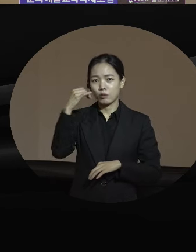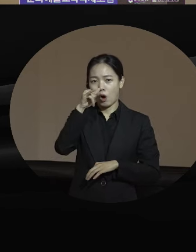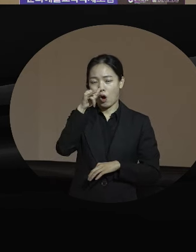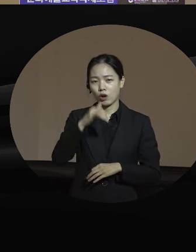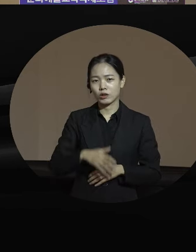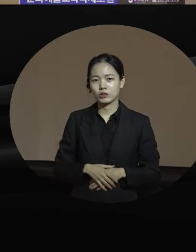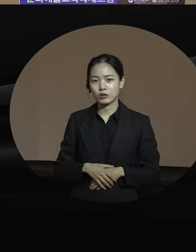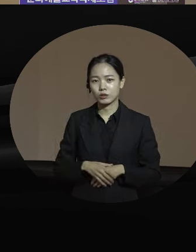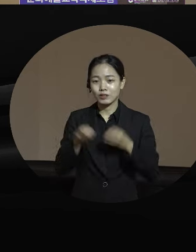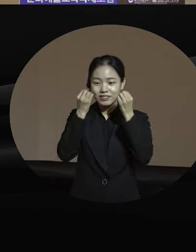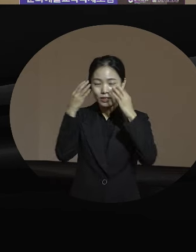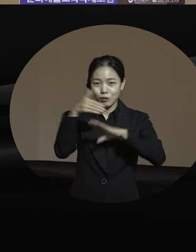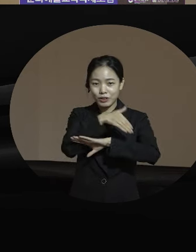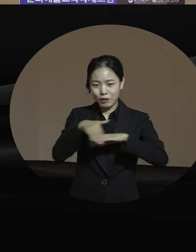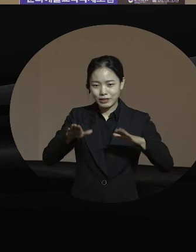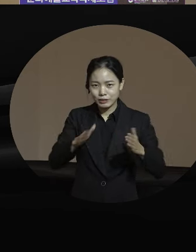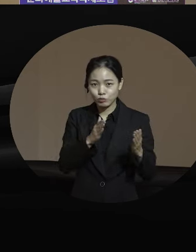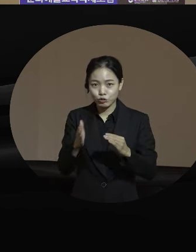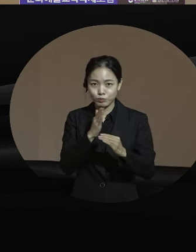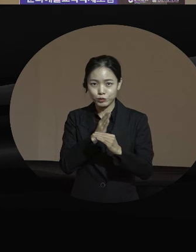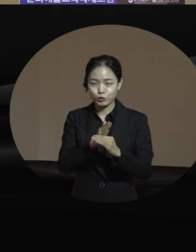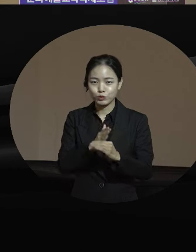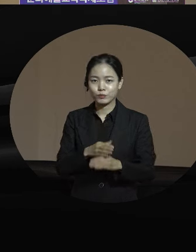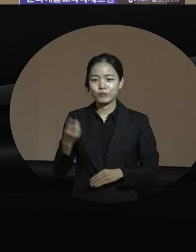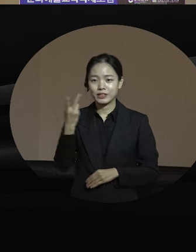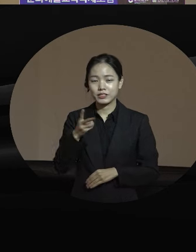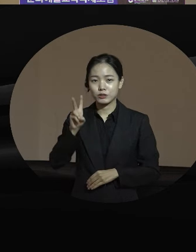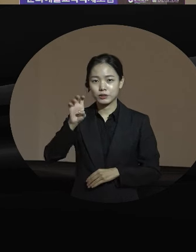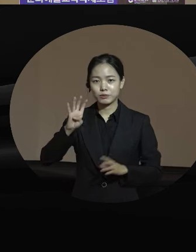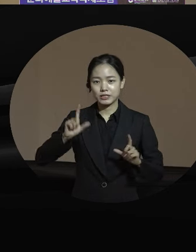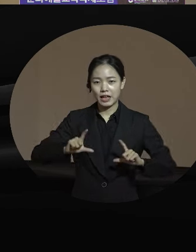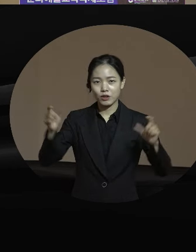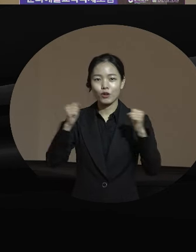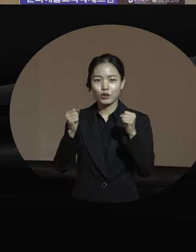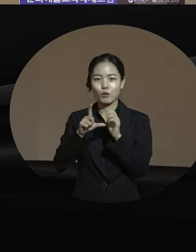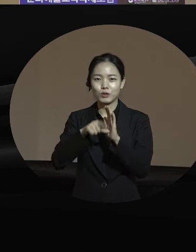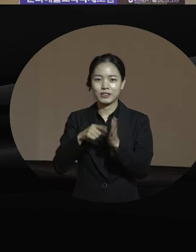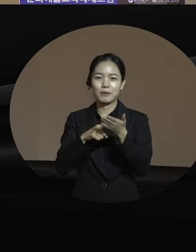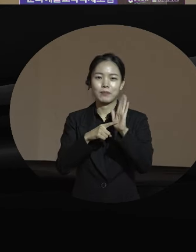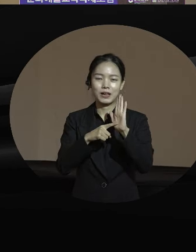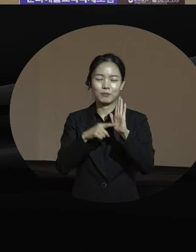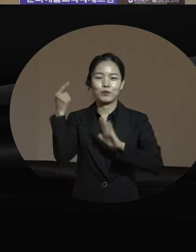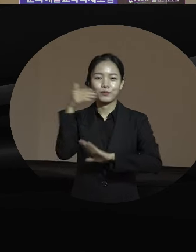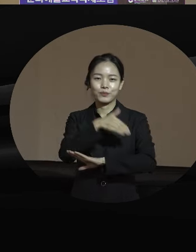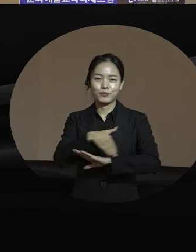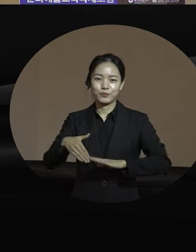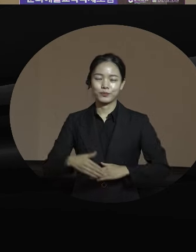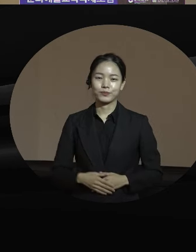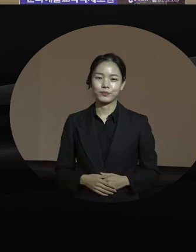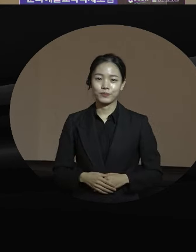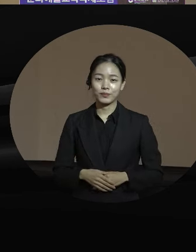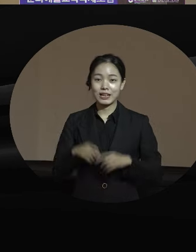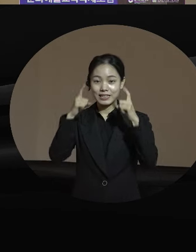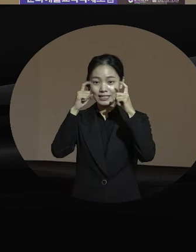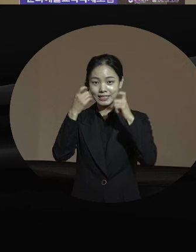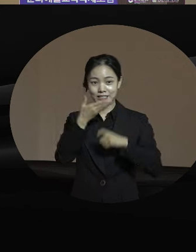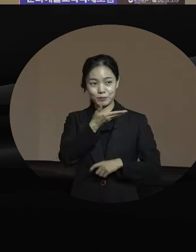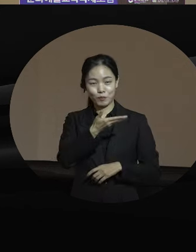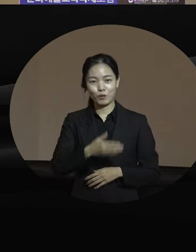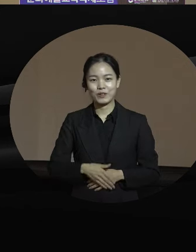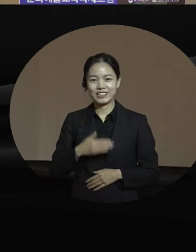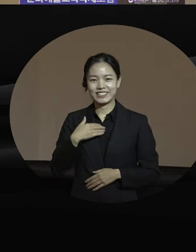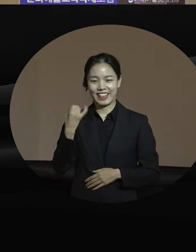under preparation and will be published in winter 2024. In this photo, you see my daughter painting her vision